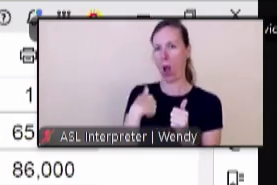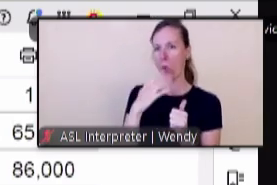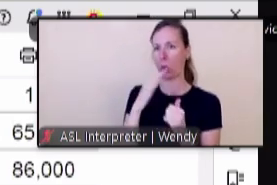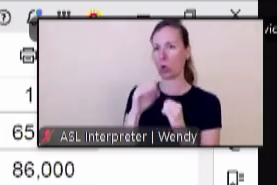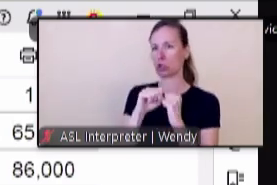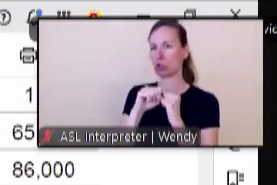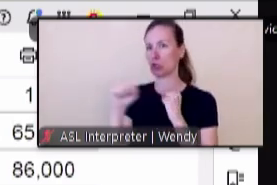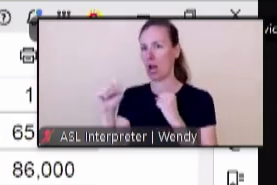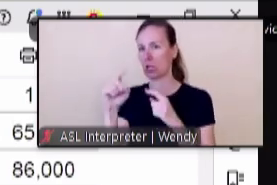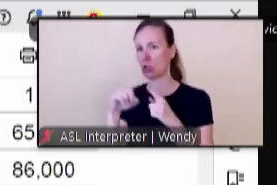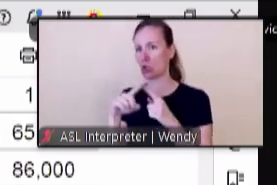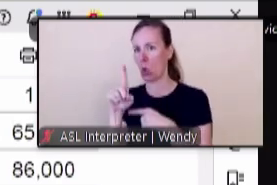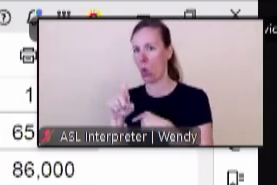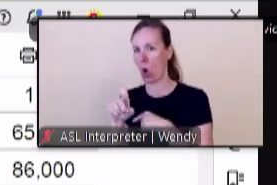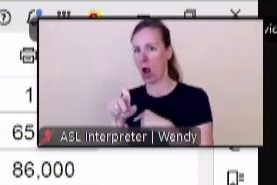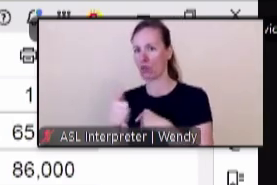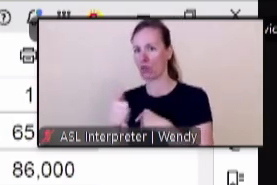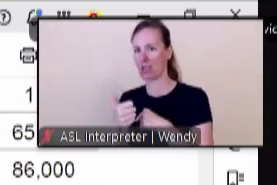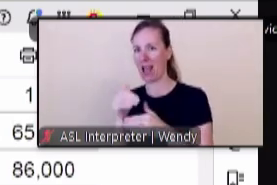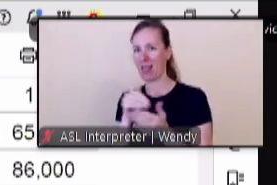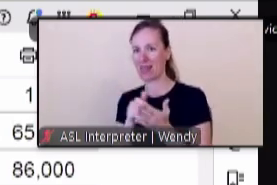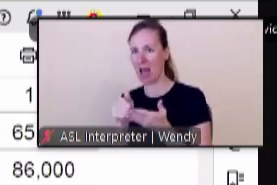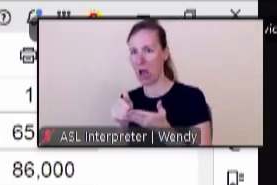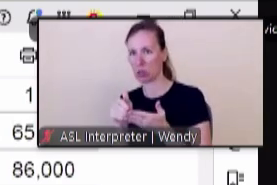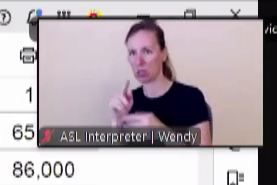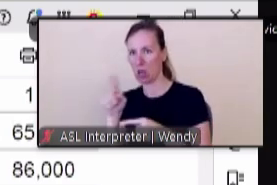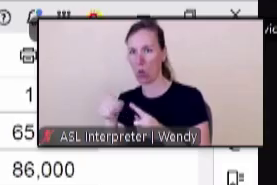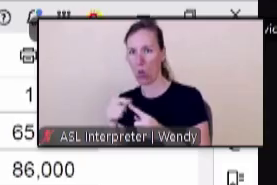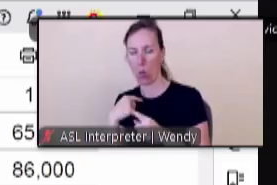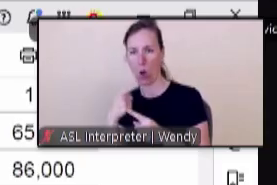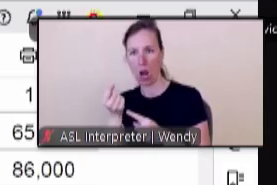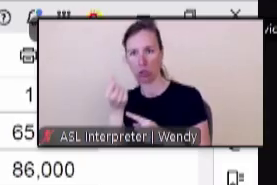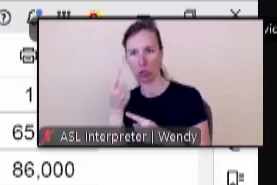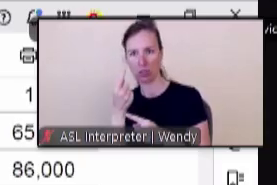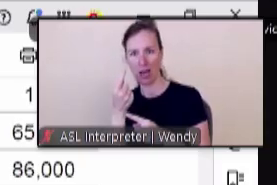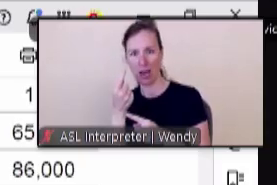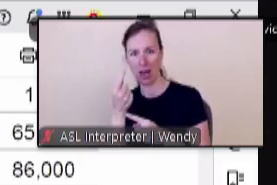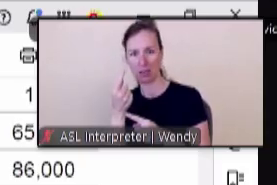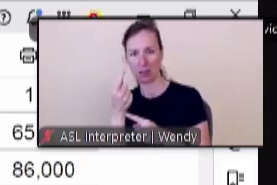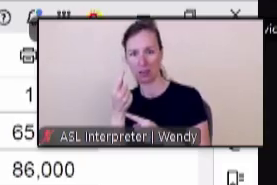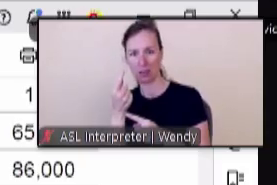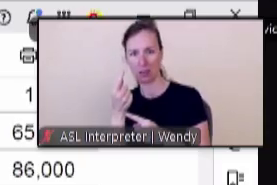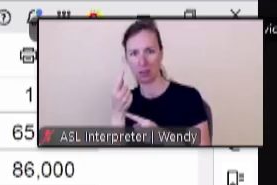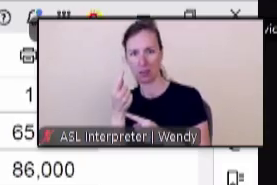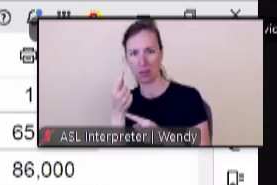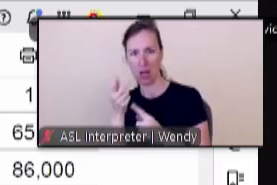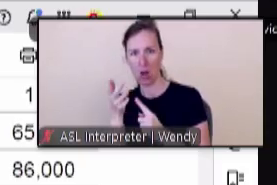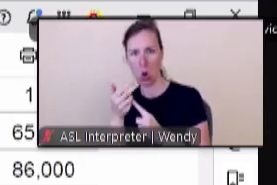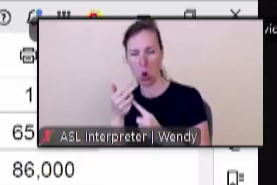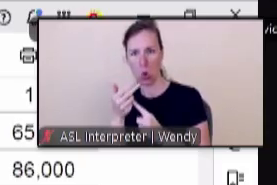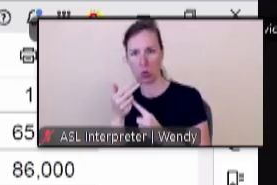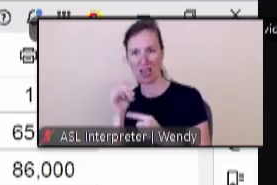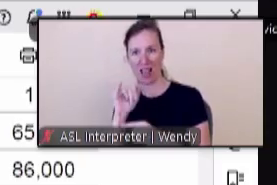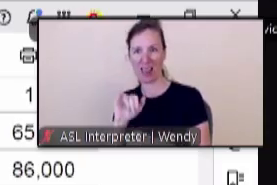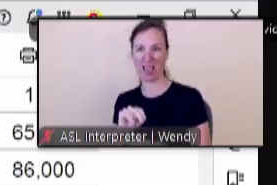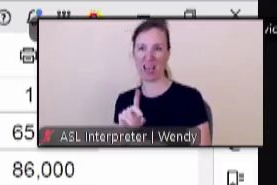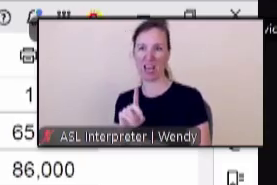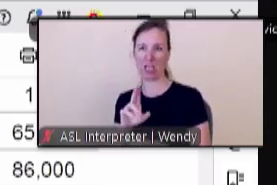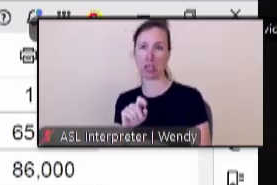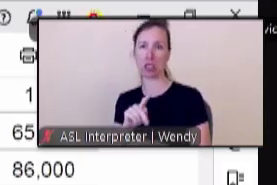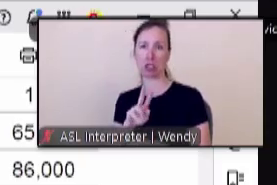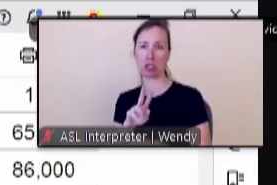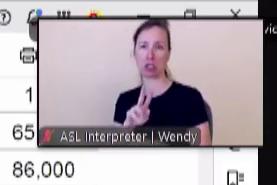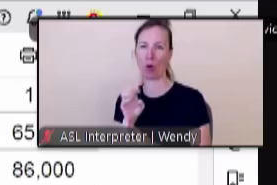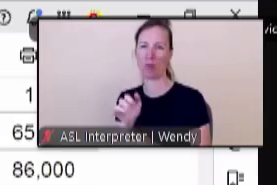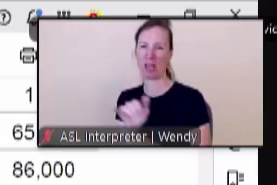110,000 when we understand that the hotel industry would be similarly